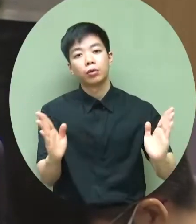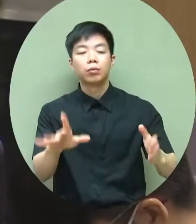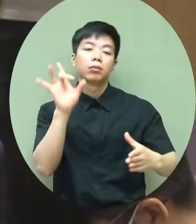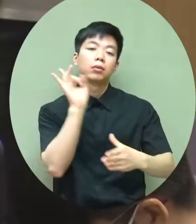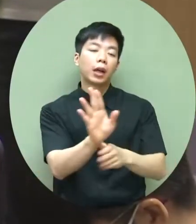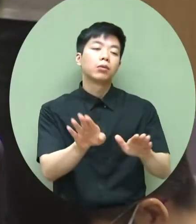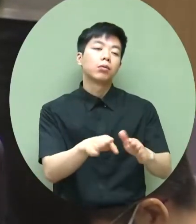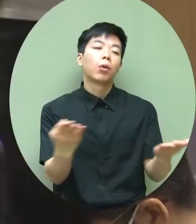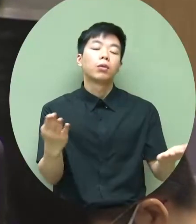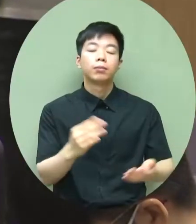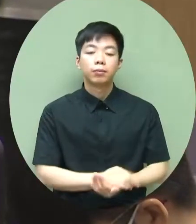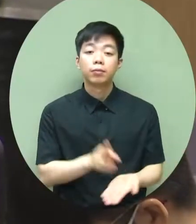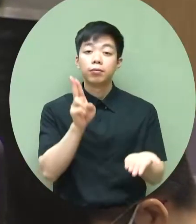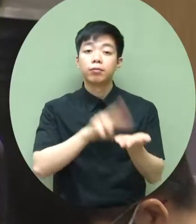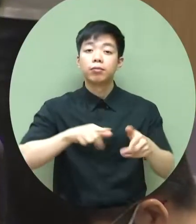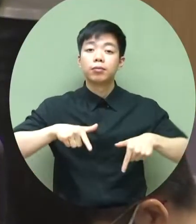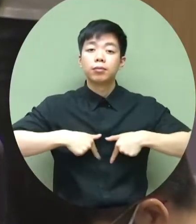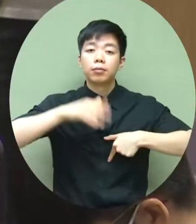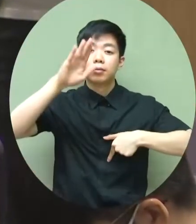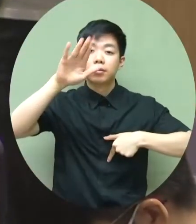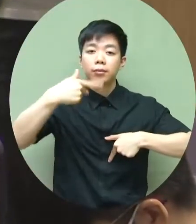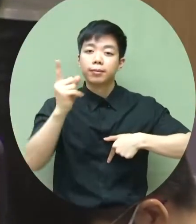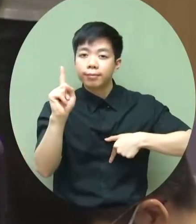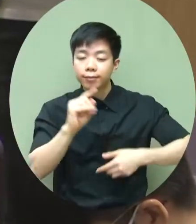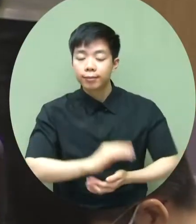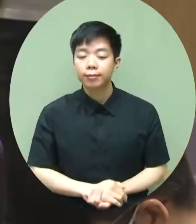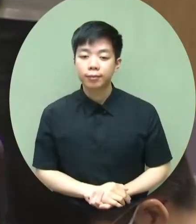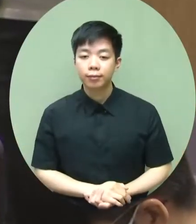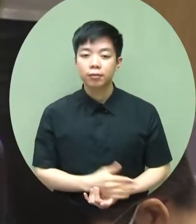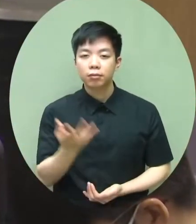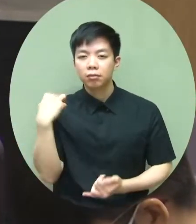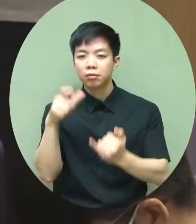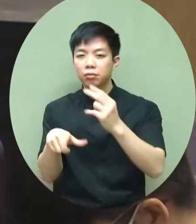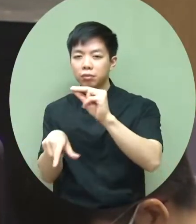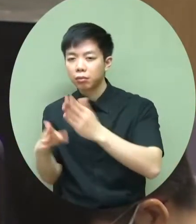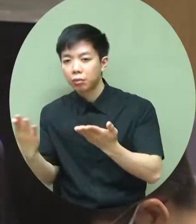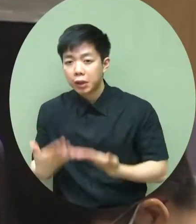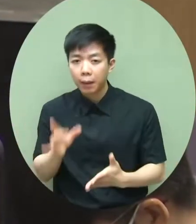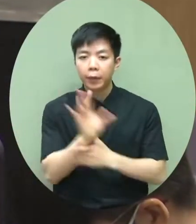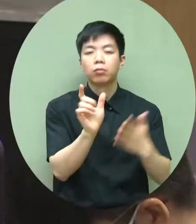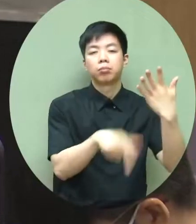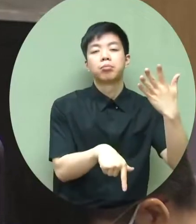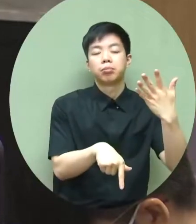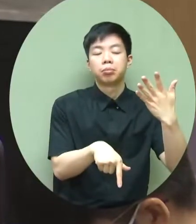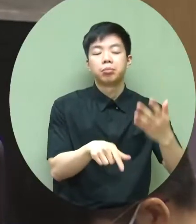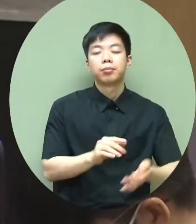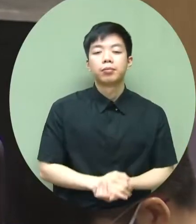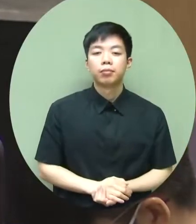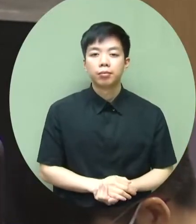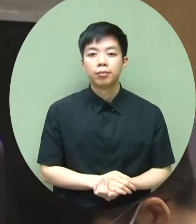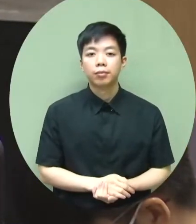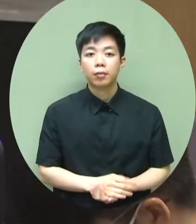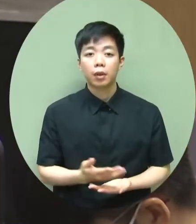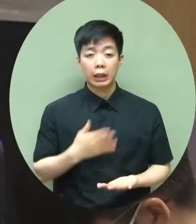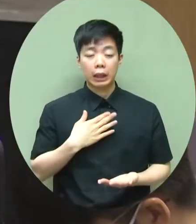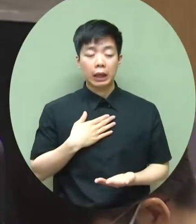possible glitches in the route, given what we have seen previously in the construction projects? And lastly,